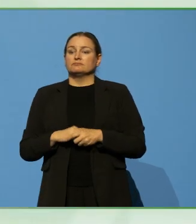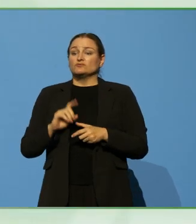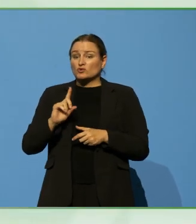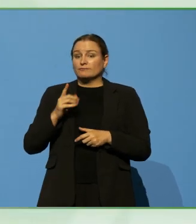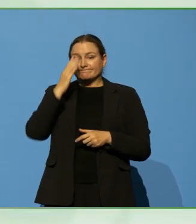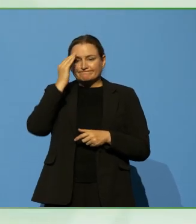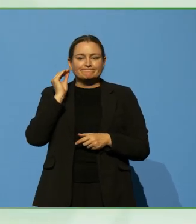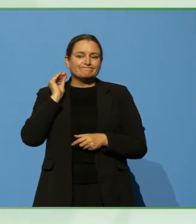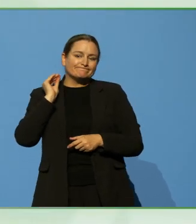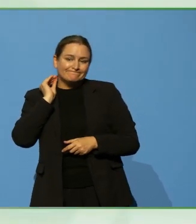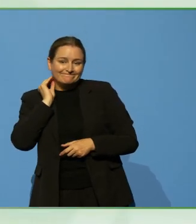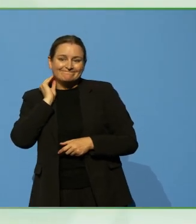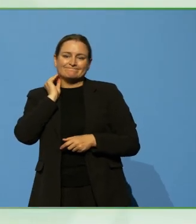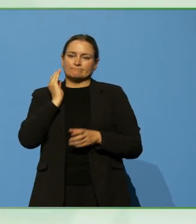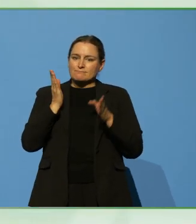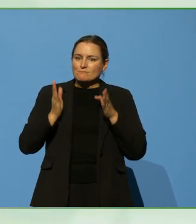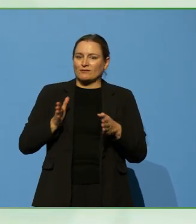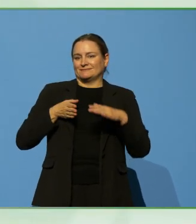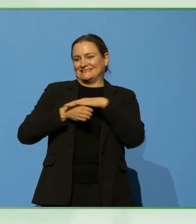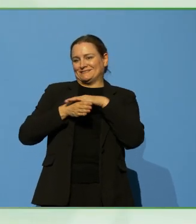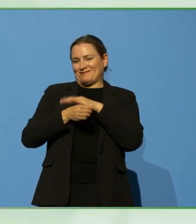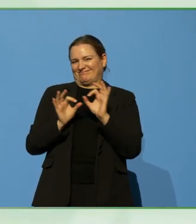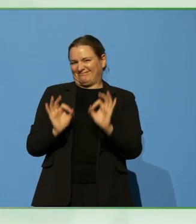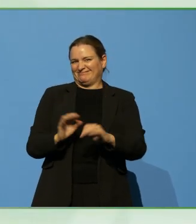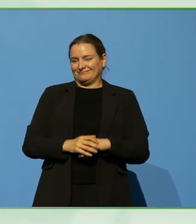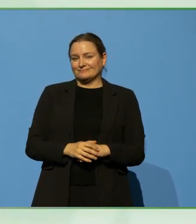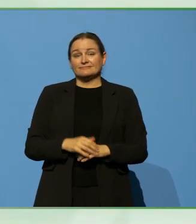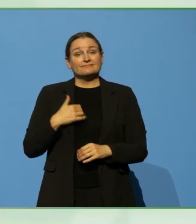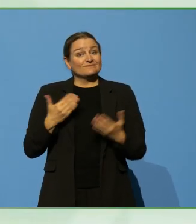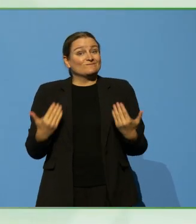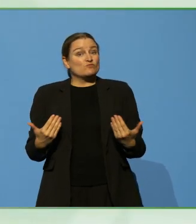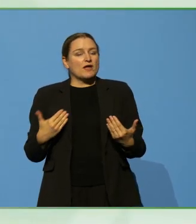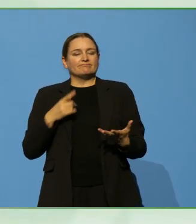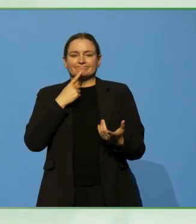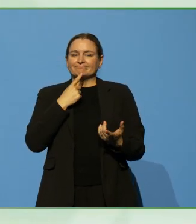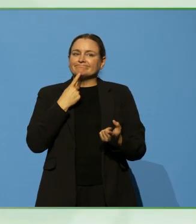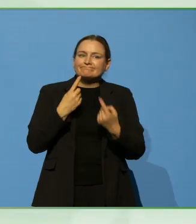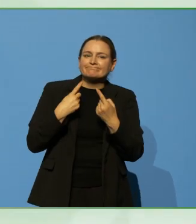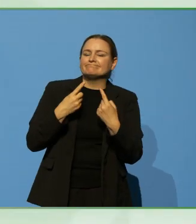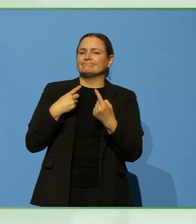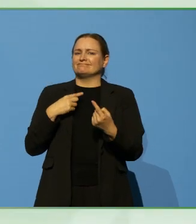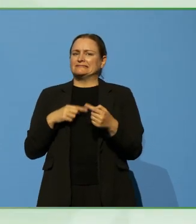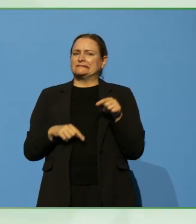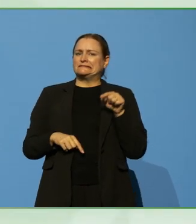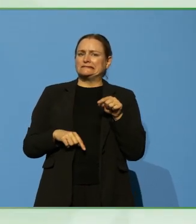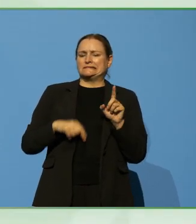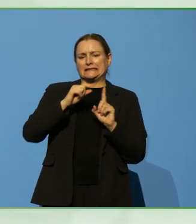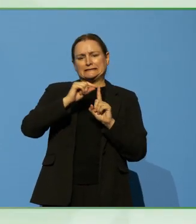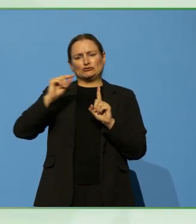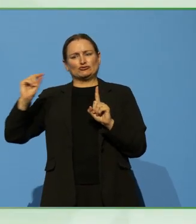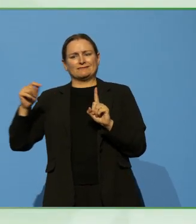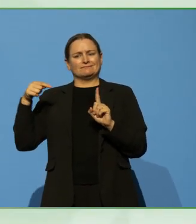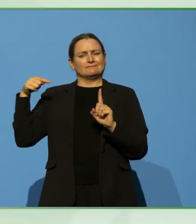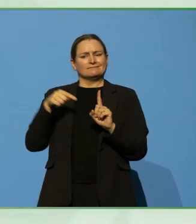core. And that's part of what we're going to explore in the discussion today. We're going to understand why the digital euro is being considered and